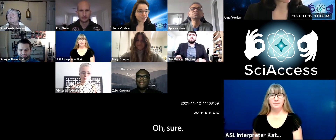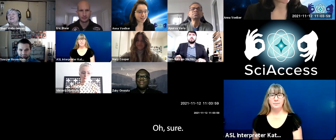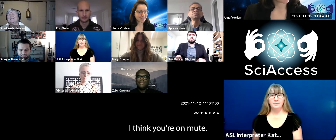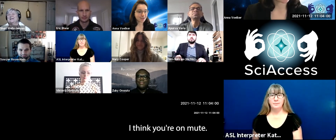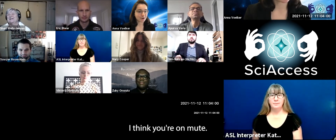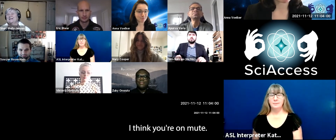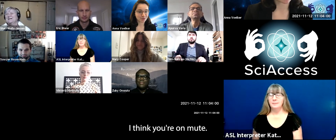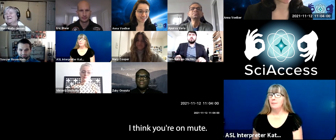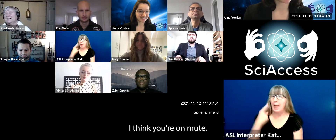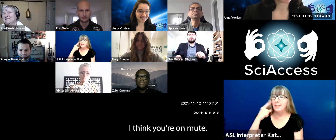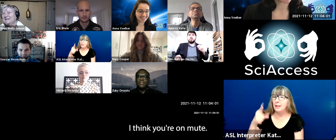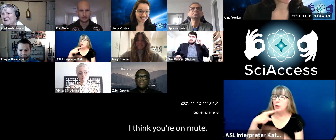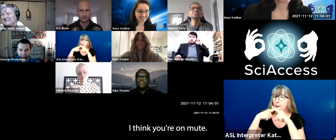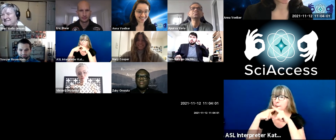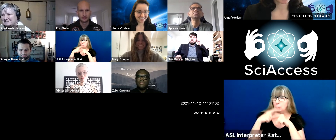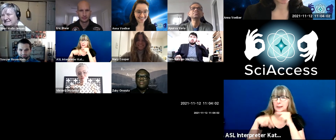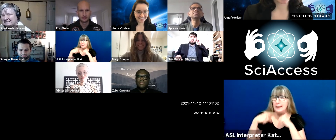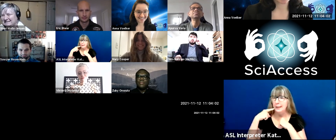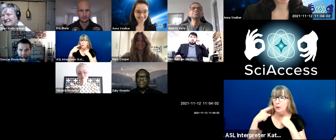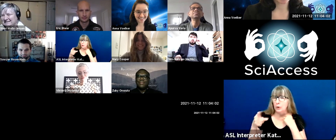Oh, and Sherry, I think you're on mute.